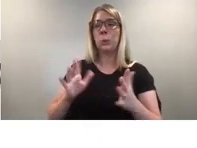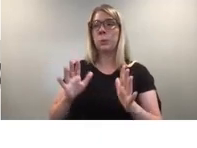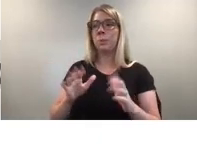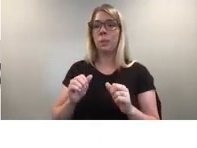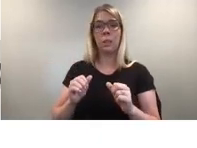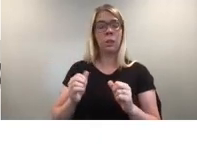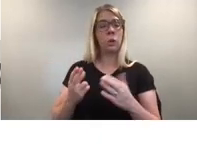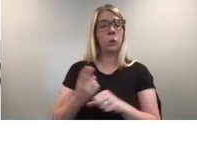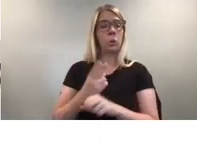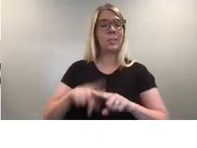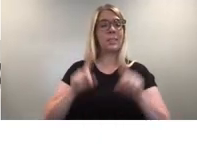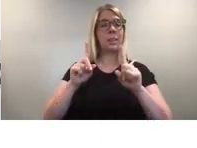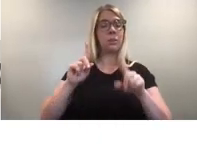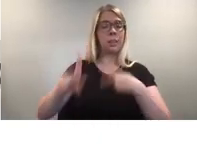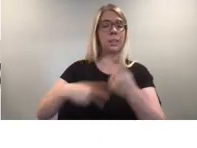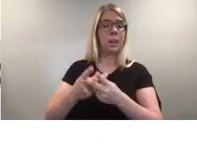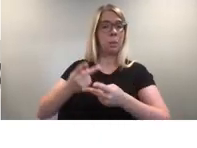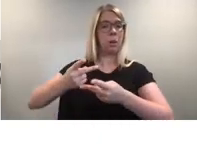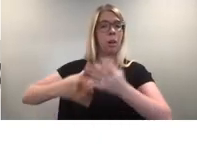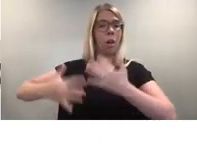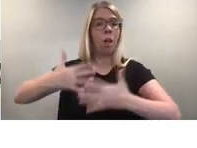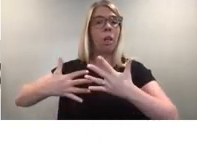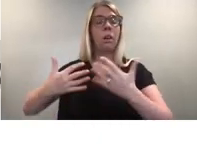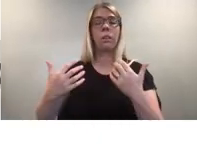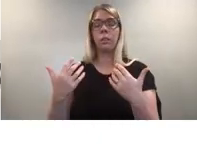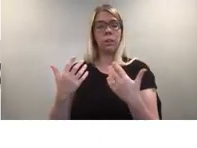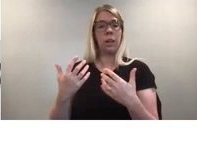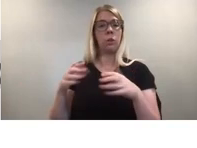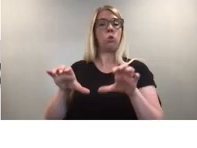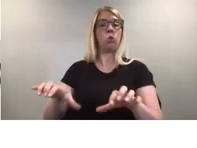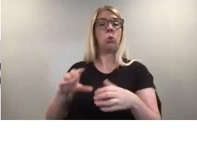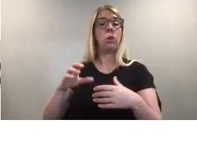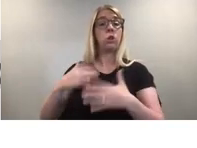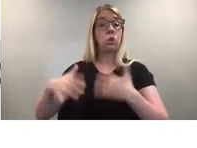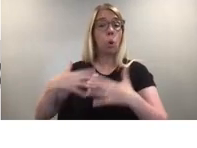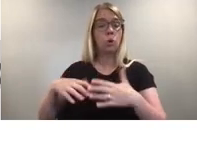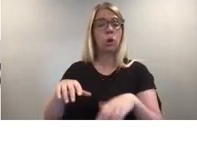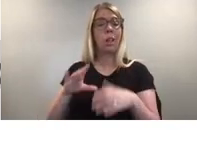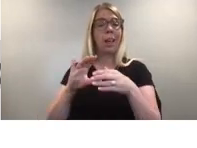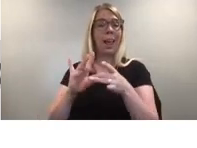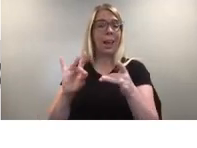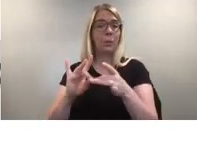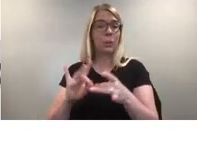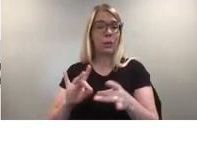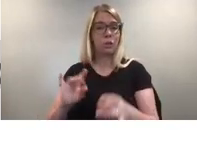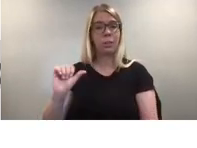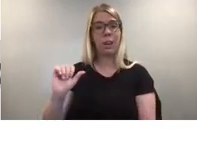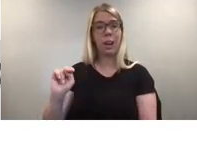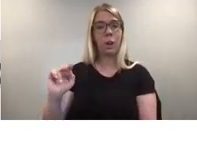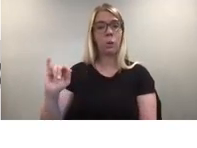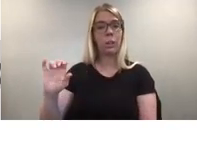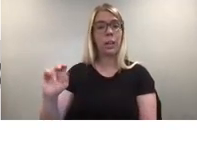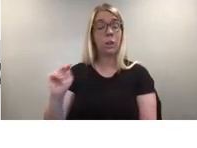assignment to participating in social annotation. Students work together to create meaningful annotations for the North